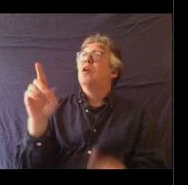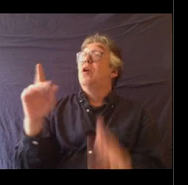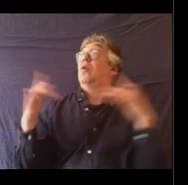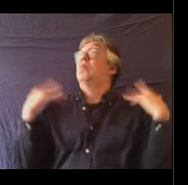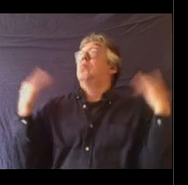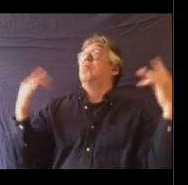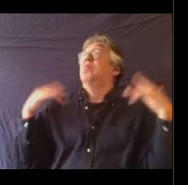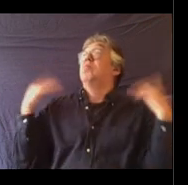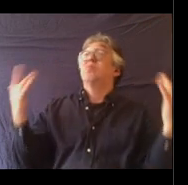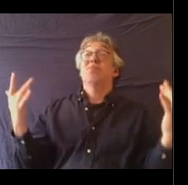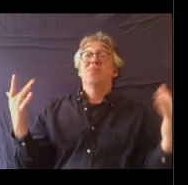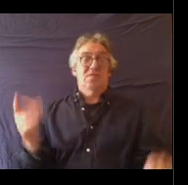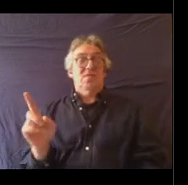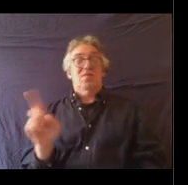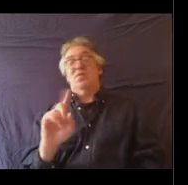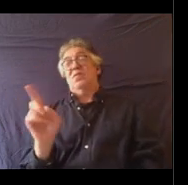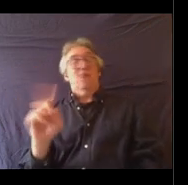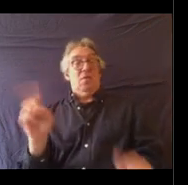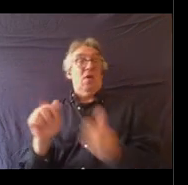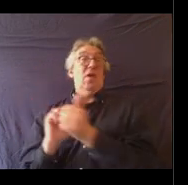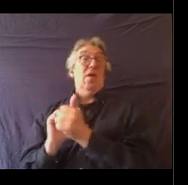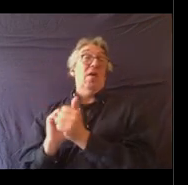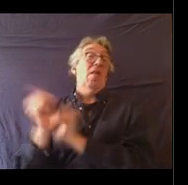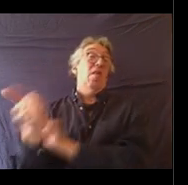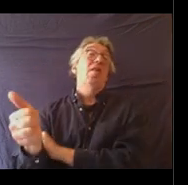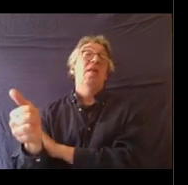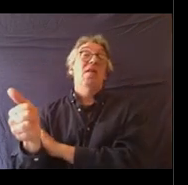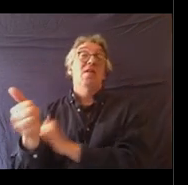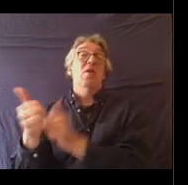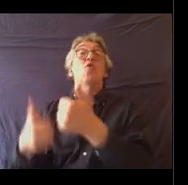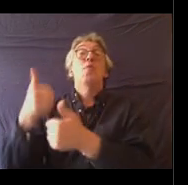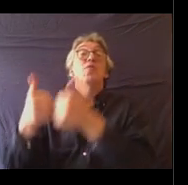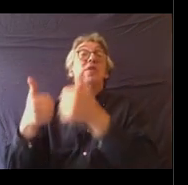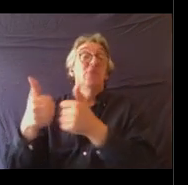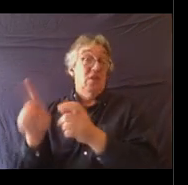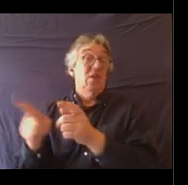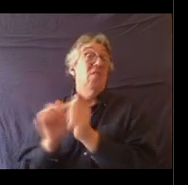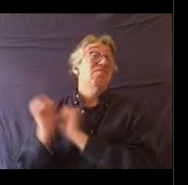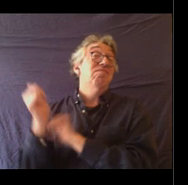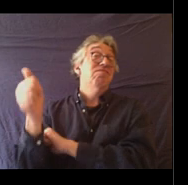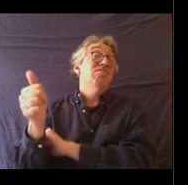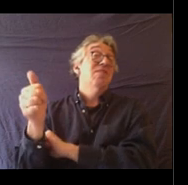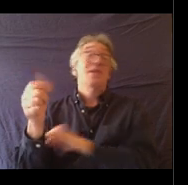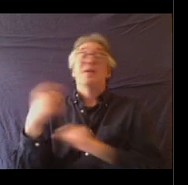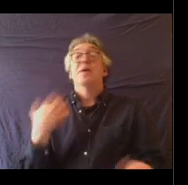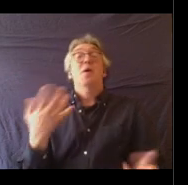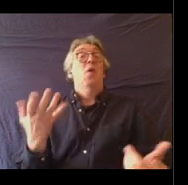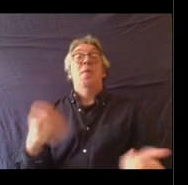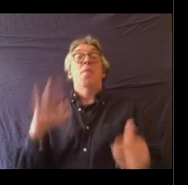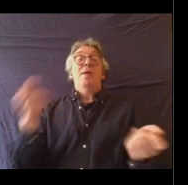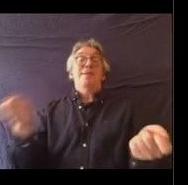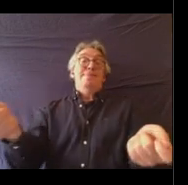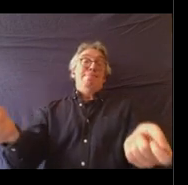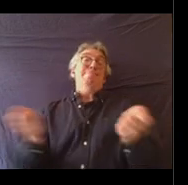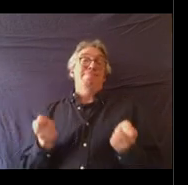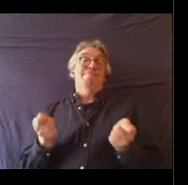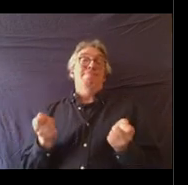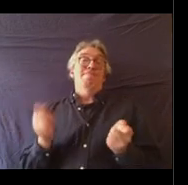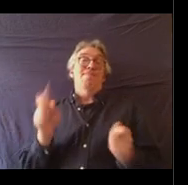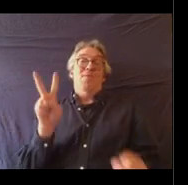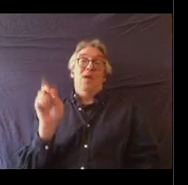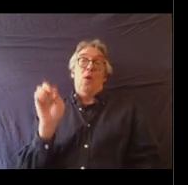a competitive advantage. So we really wanted to increase the regulation for VOD players.